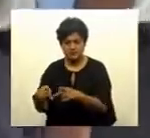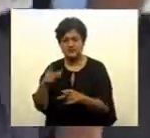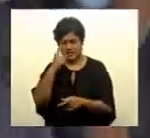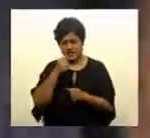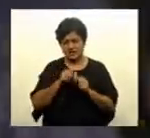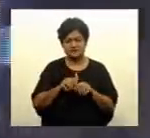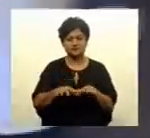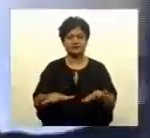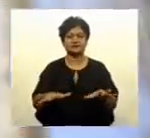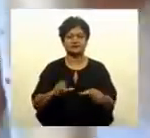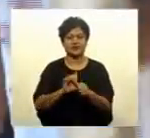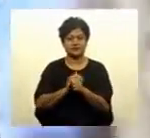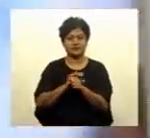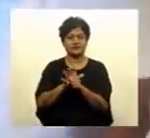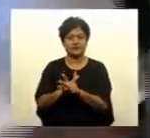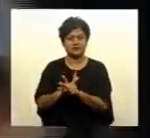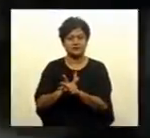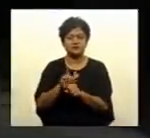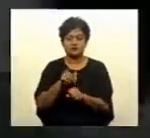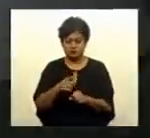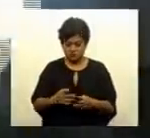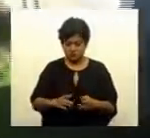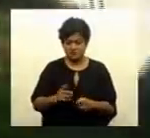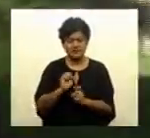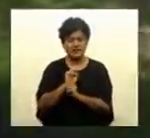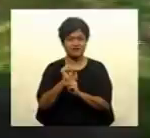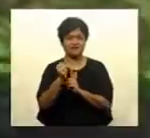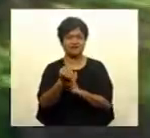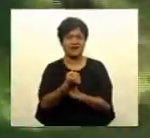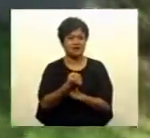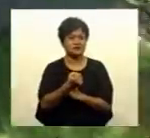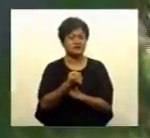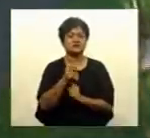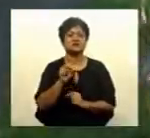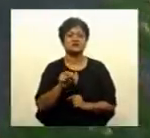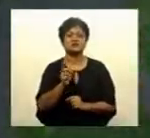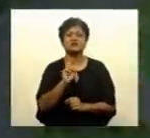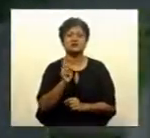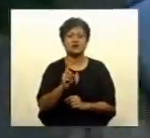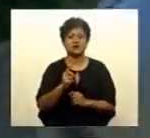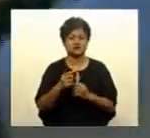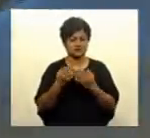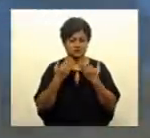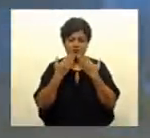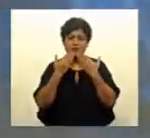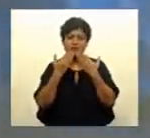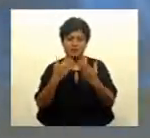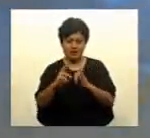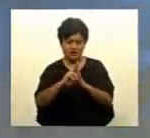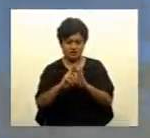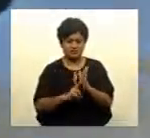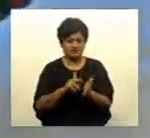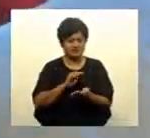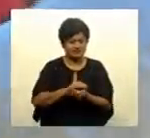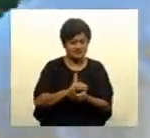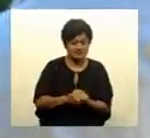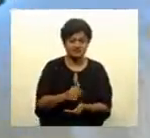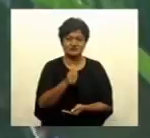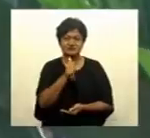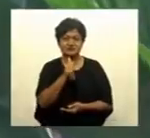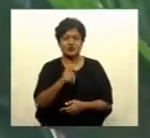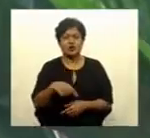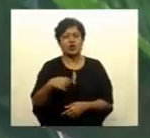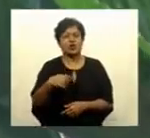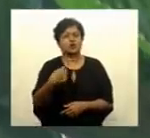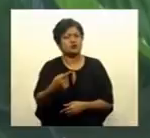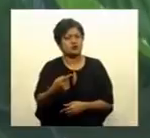says that Fiji's current environment requires total obedience. Social gatherings for cover and alcohol consumption continue to top the